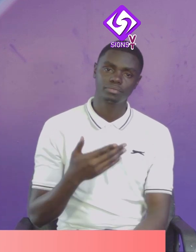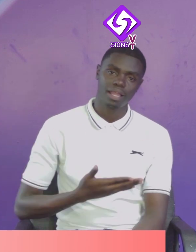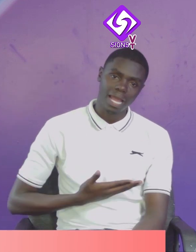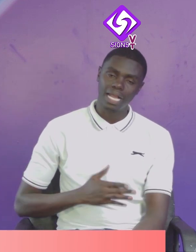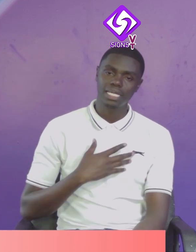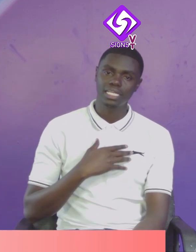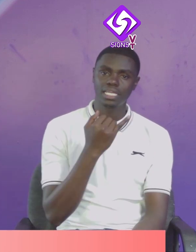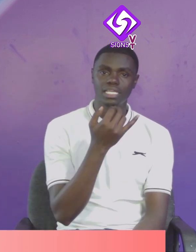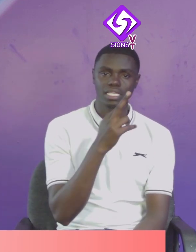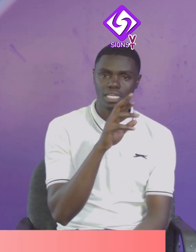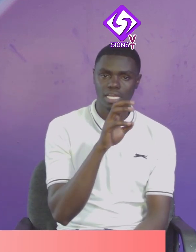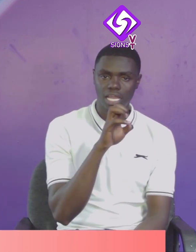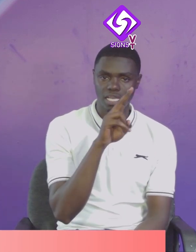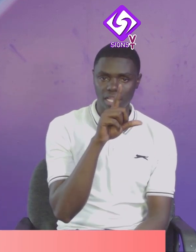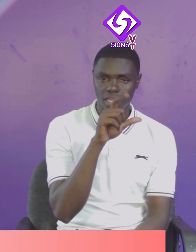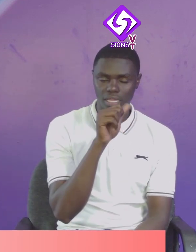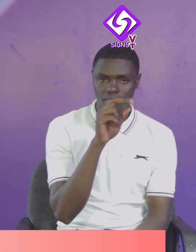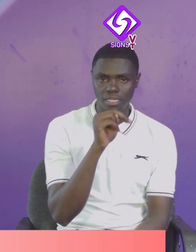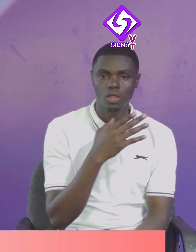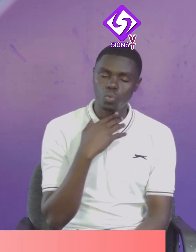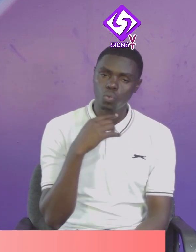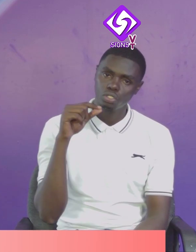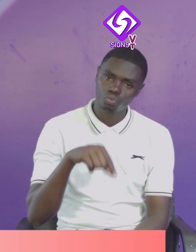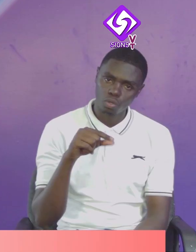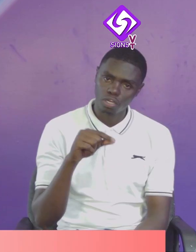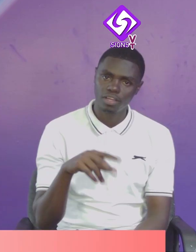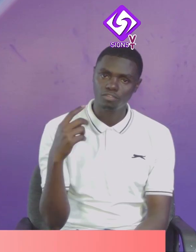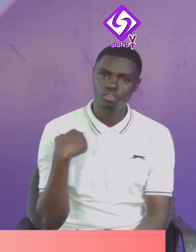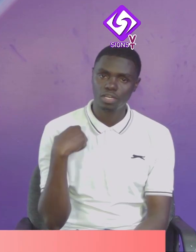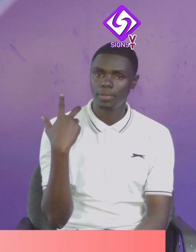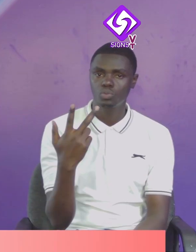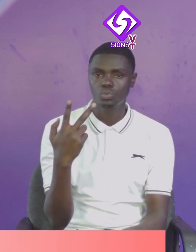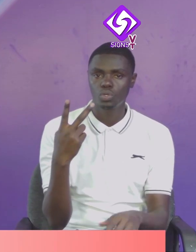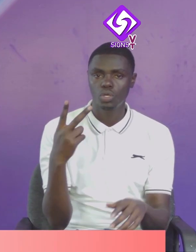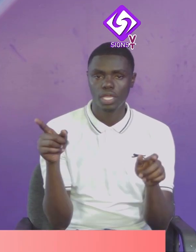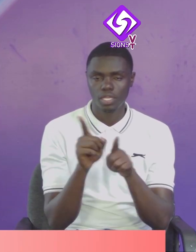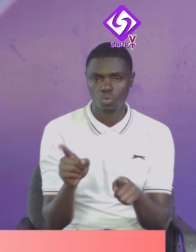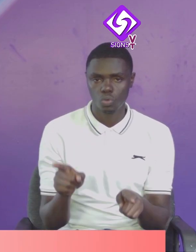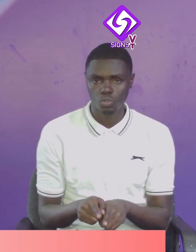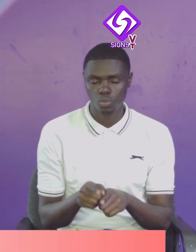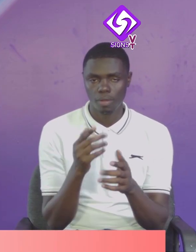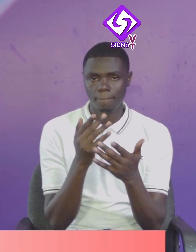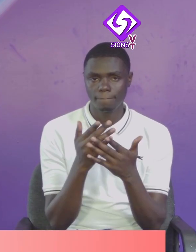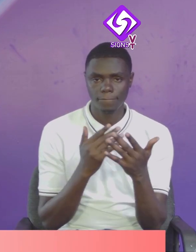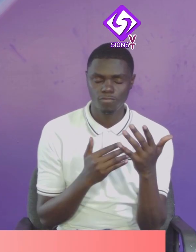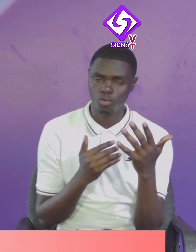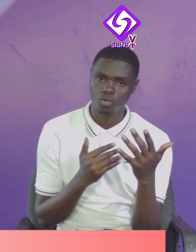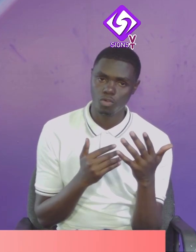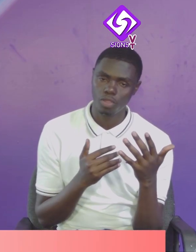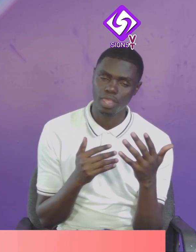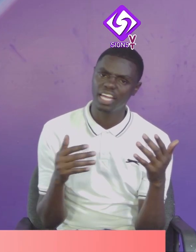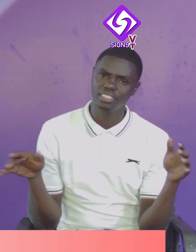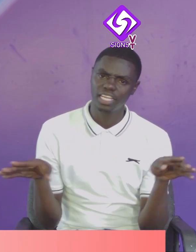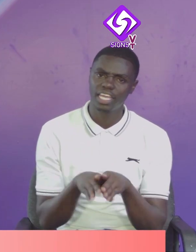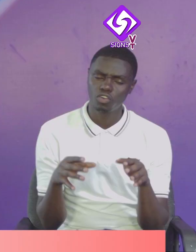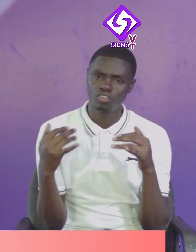of Ireland will be seeking to qualify for the second place, and also ahead of the and for the playoffs. Now,